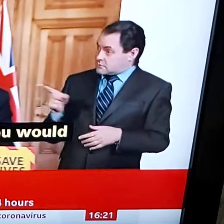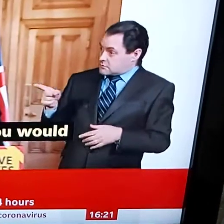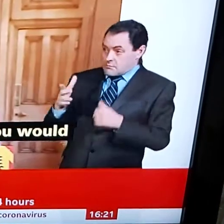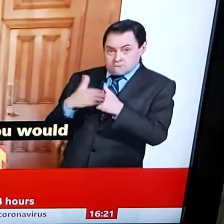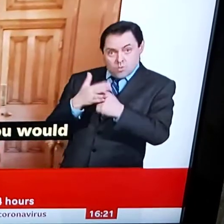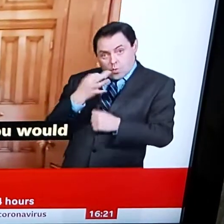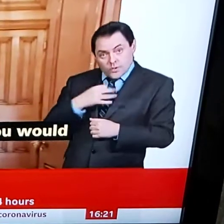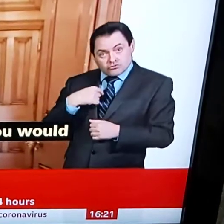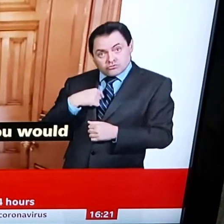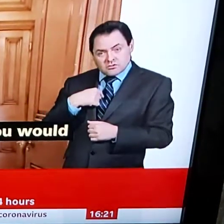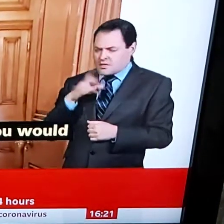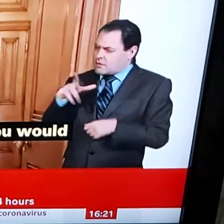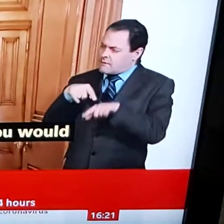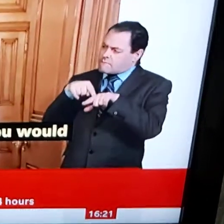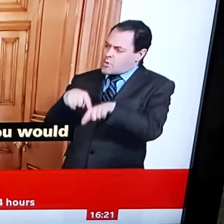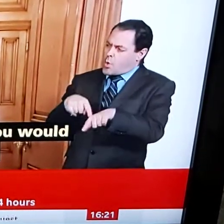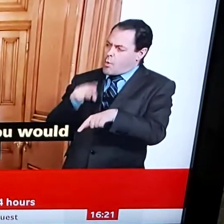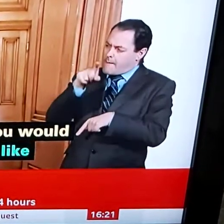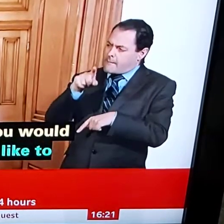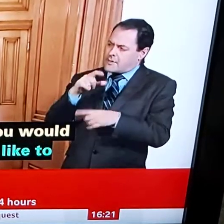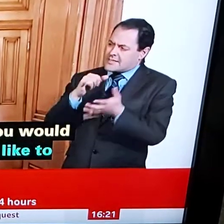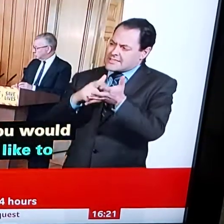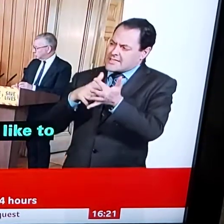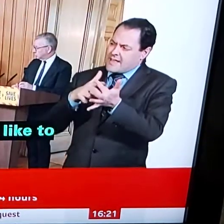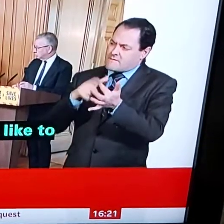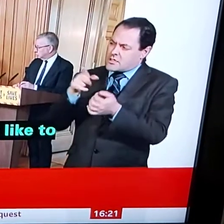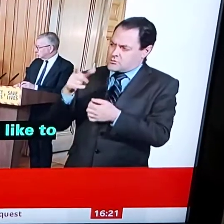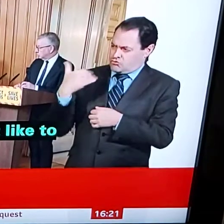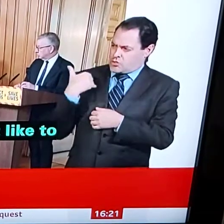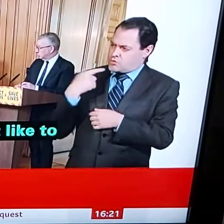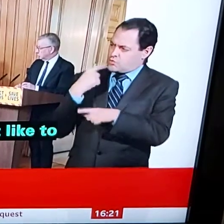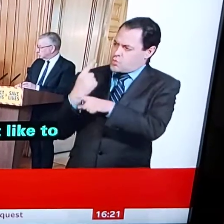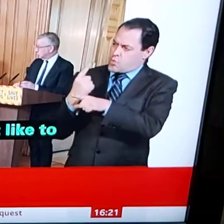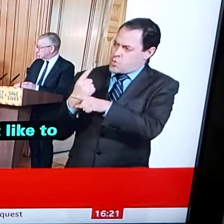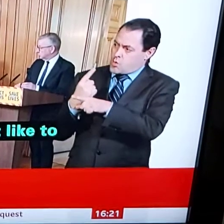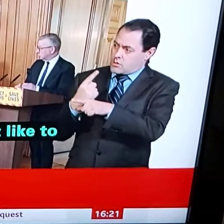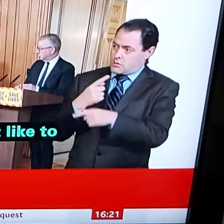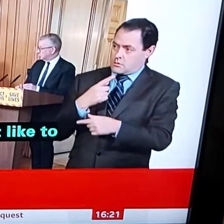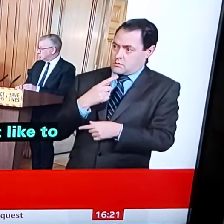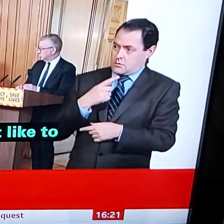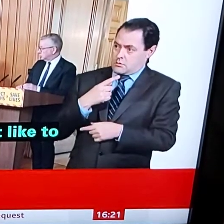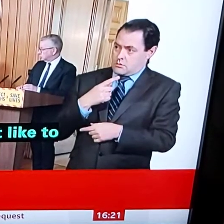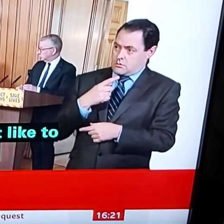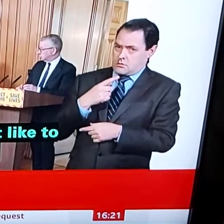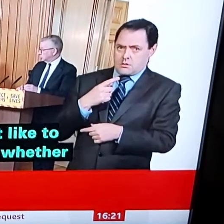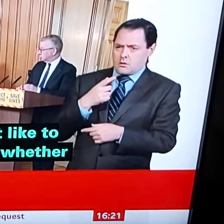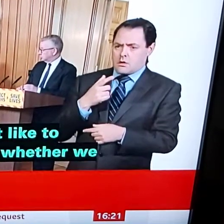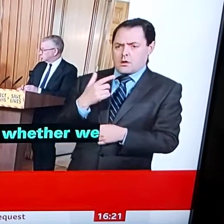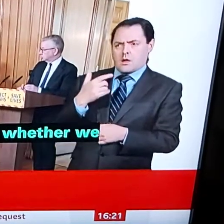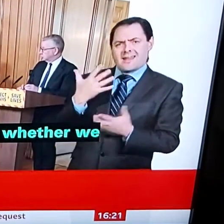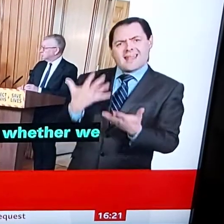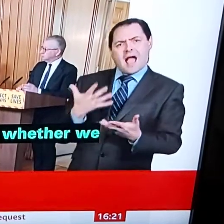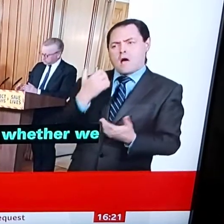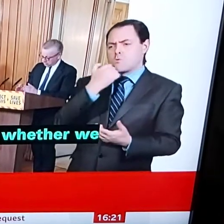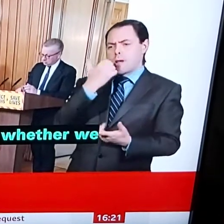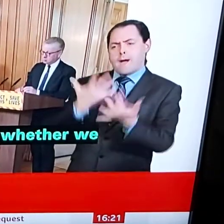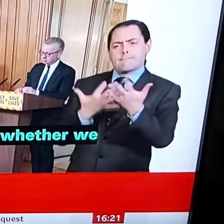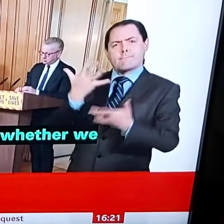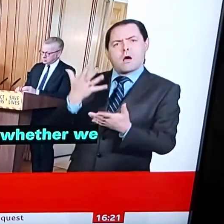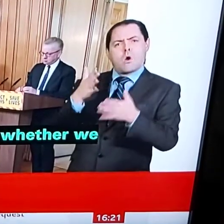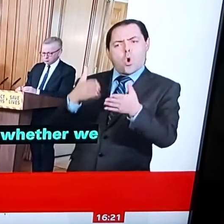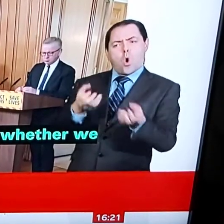I'd just like to follow up with Stephen, but on whether we should take any harm from the flattening off of hospital admissions.